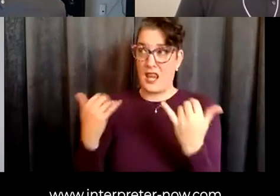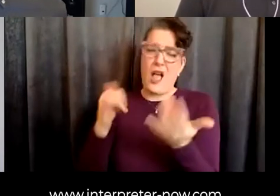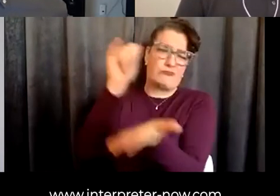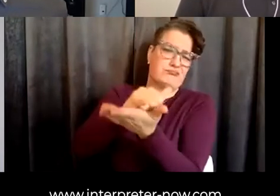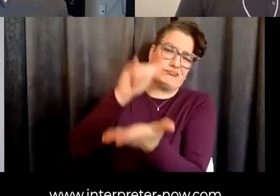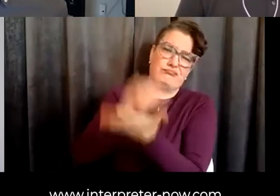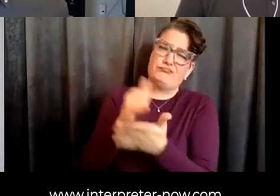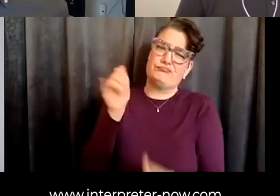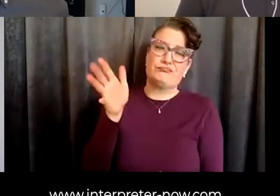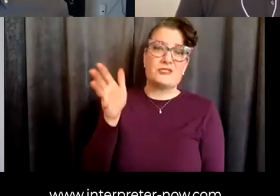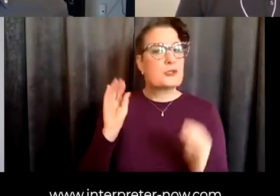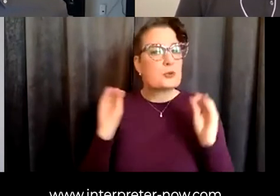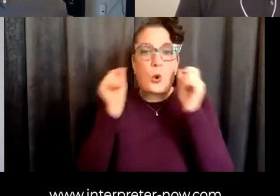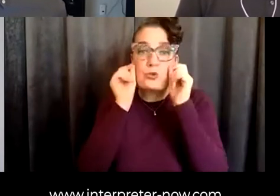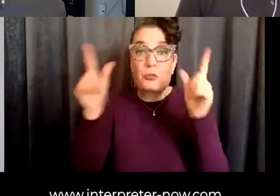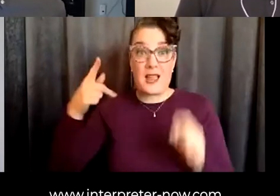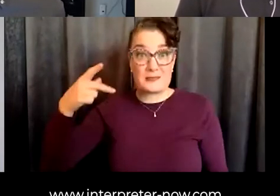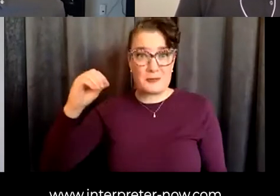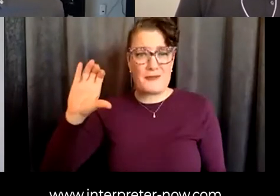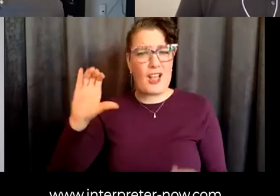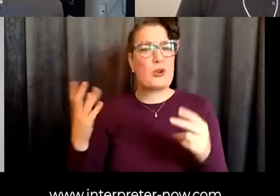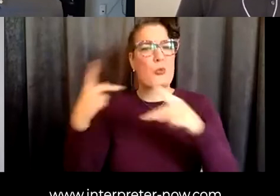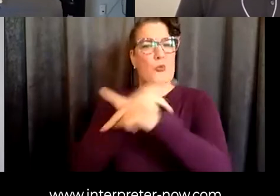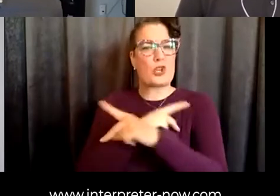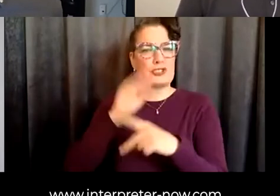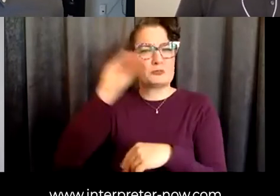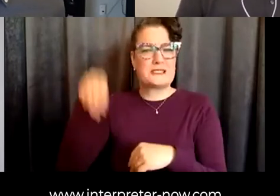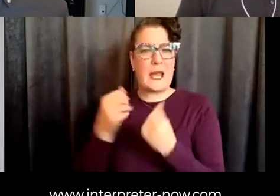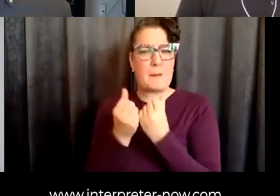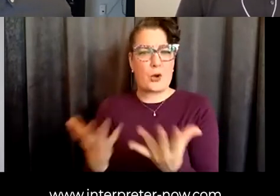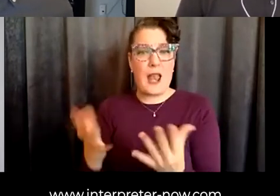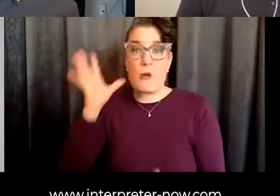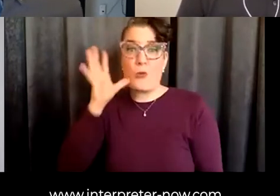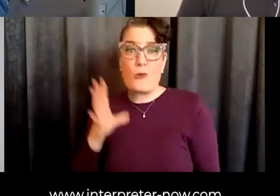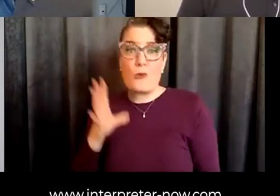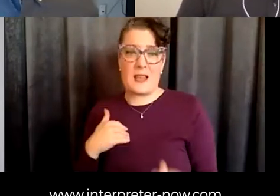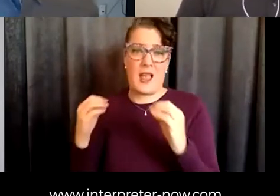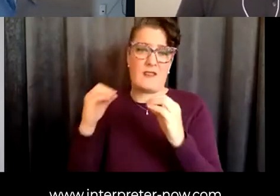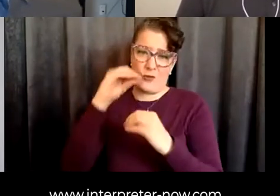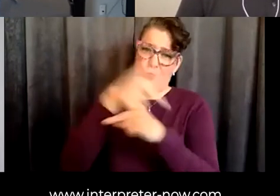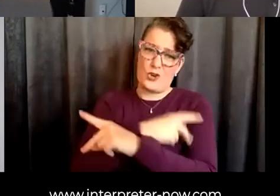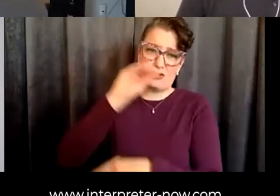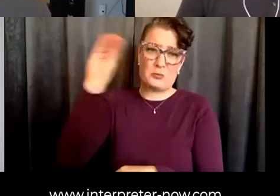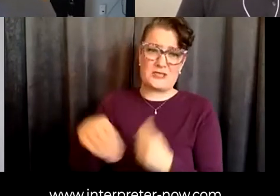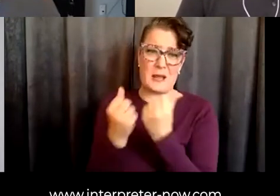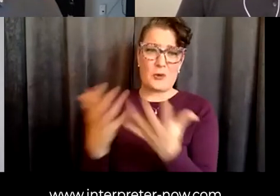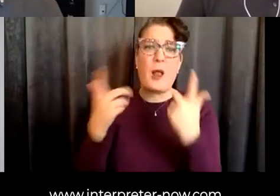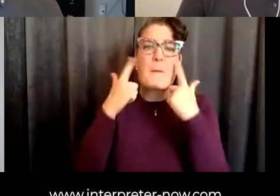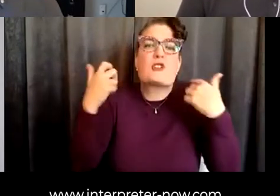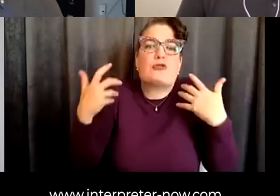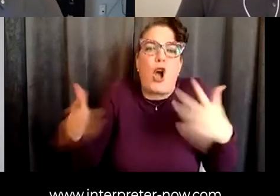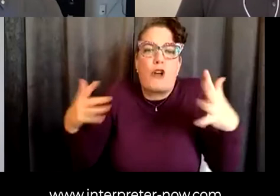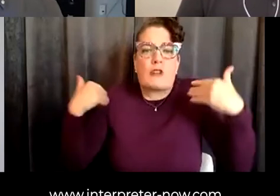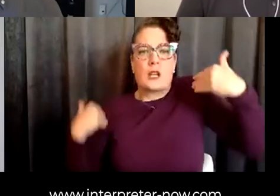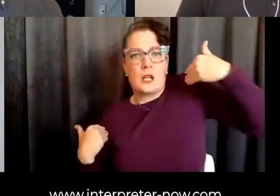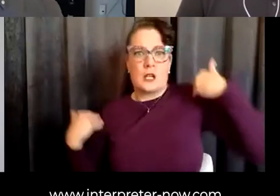surprise that people of color have higher levels of burnout. There's no surprise that women have higher levels of burnout. It's because they're already juggling a lot. And